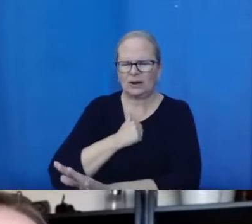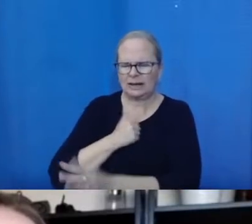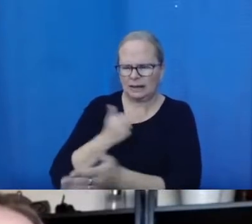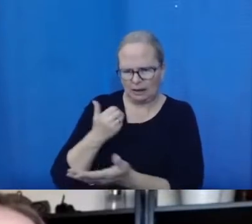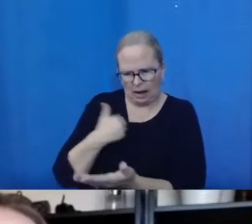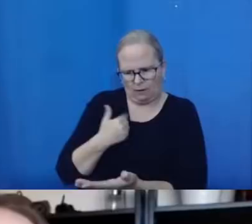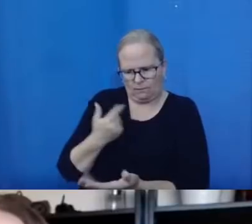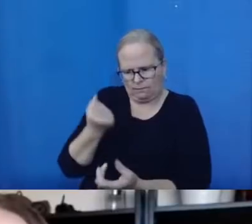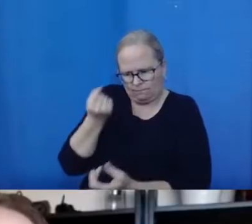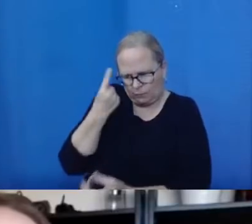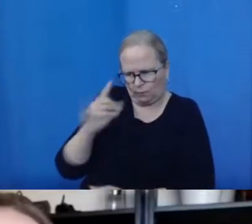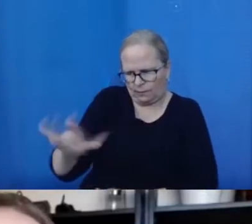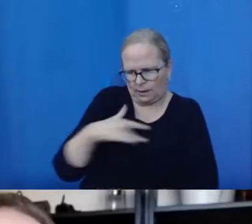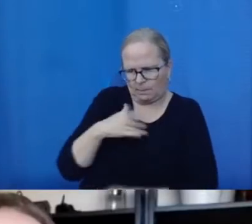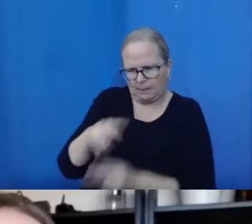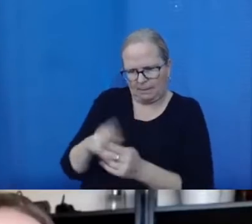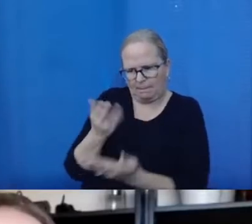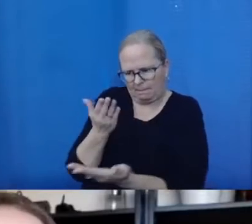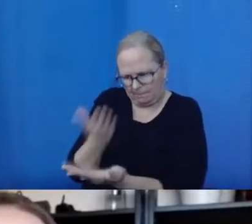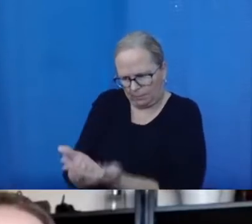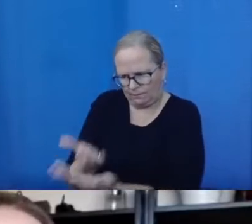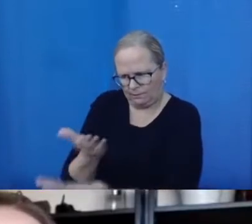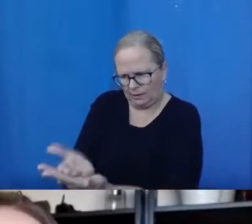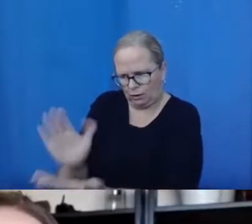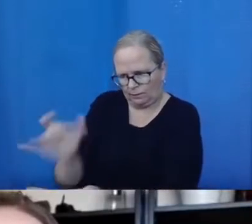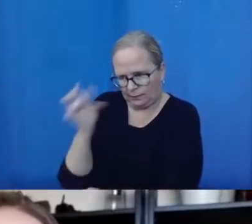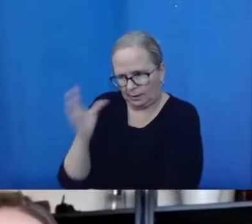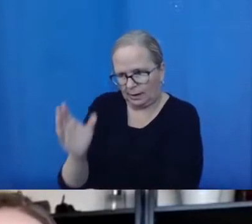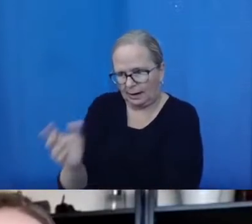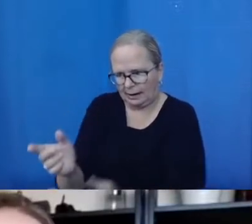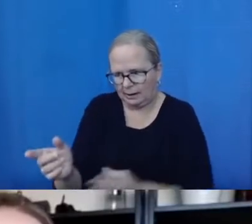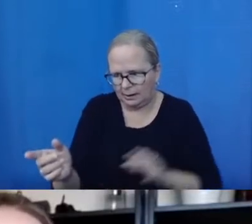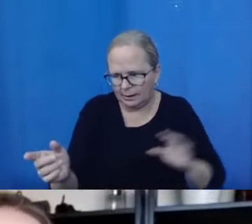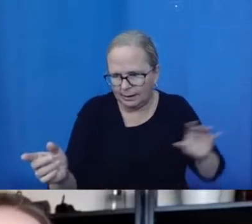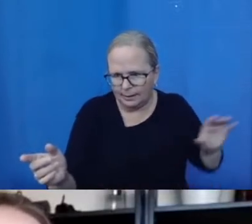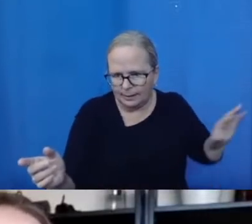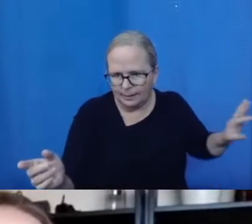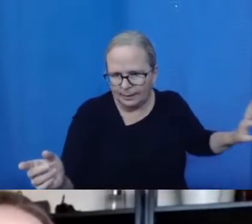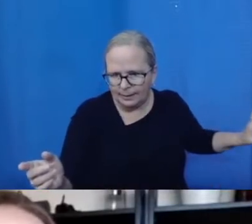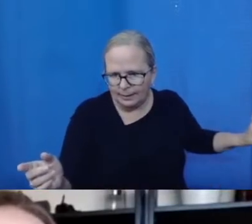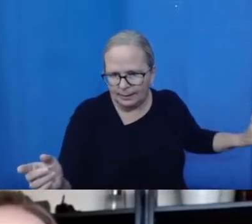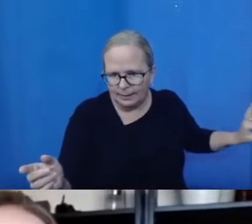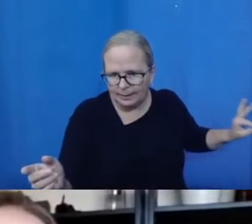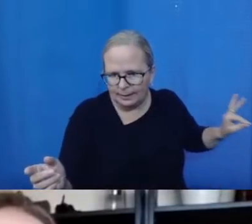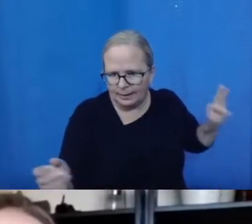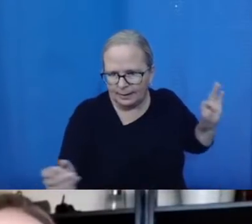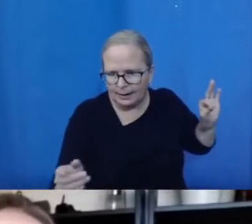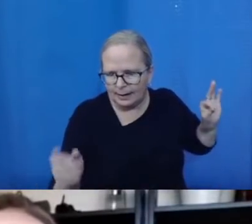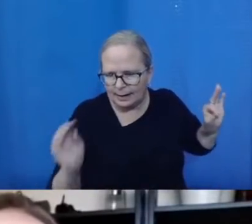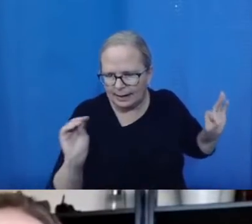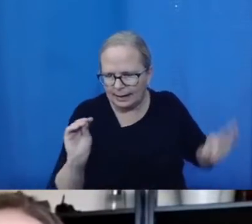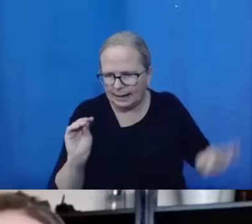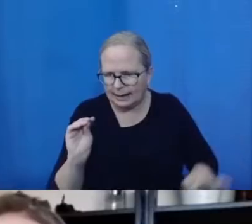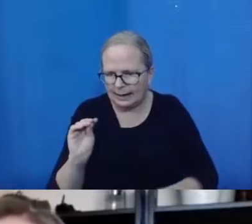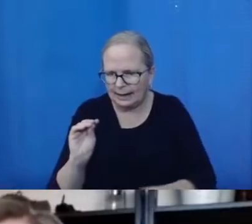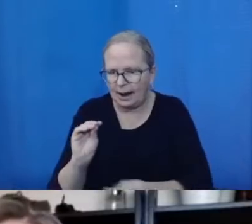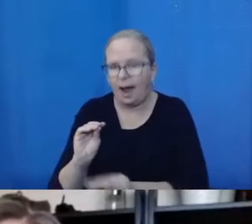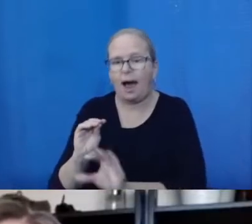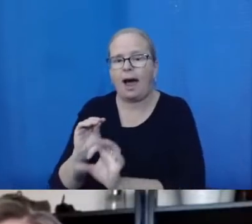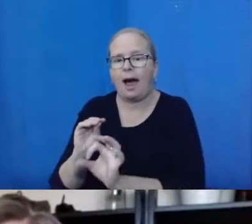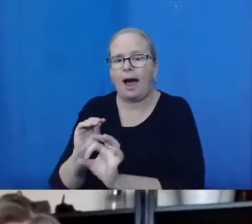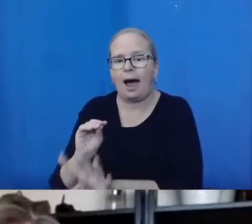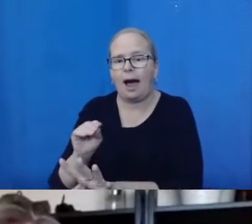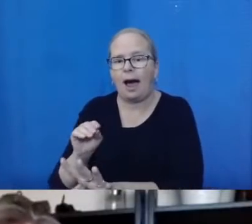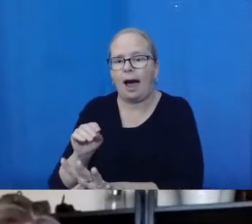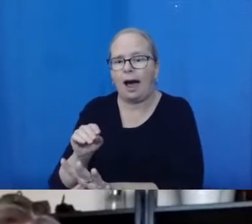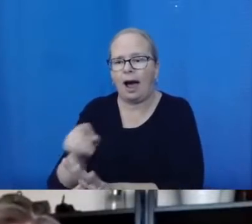now completely invalidated everything that they said, even if we're showing that initial empathy. So the next step might just be